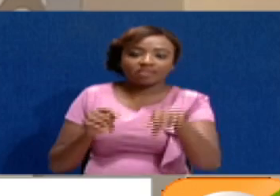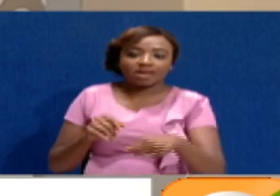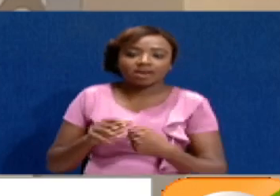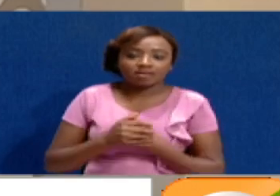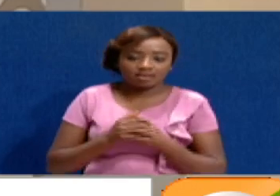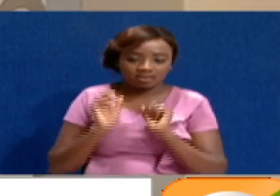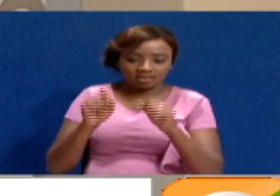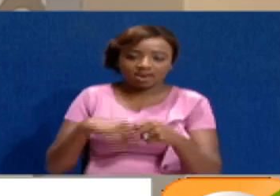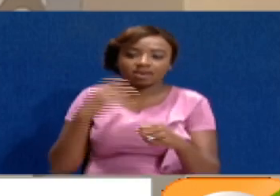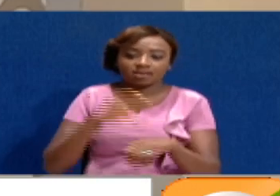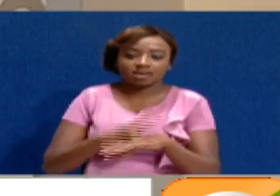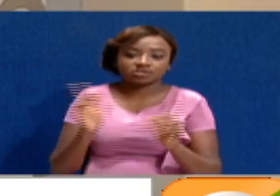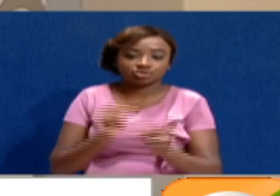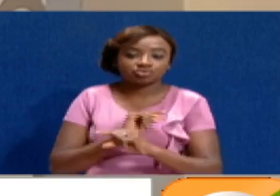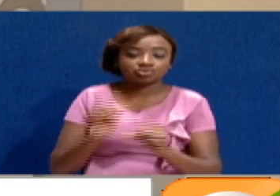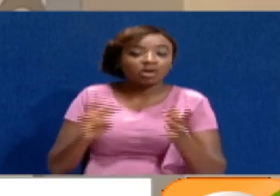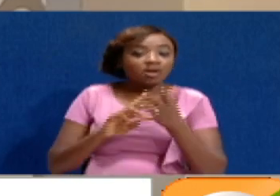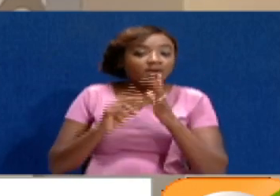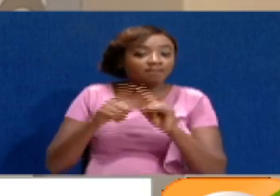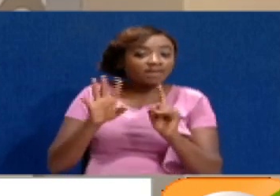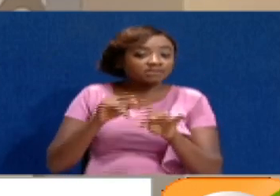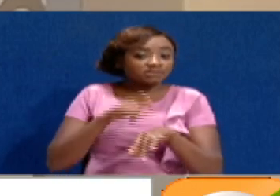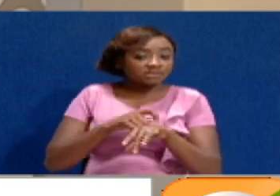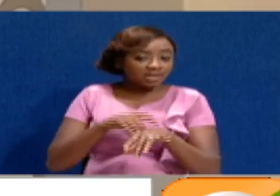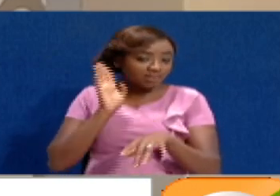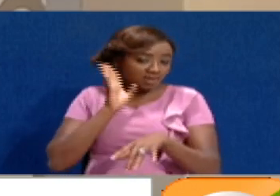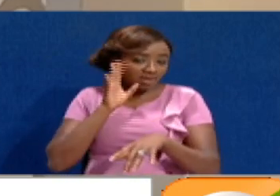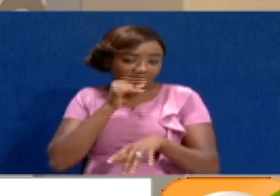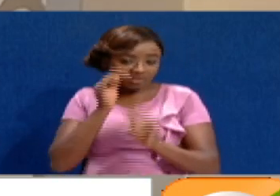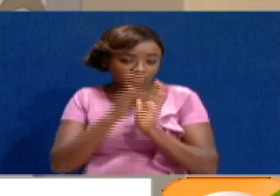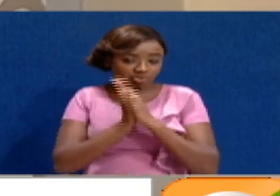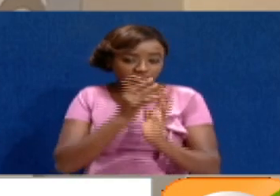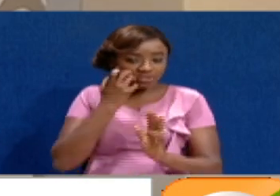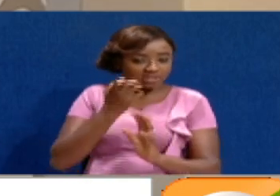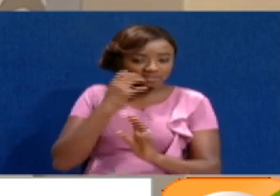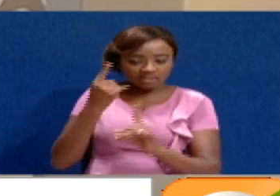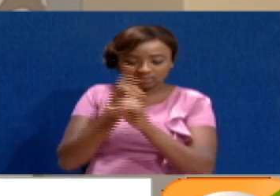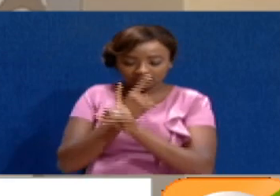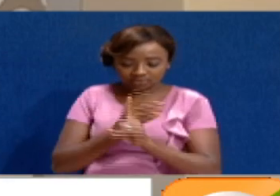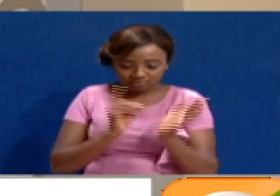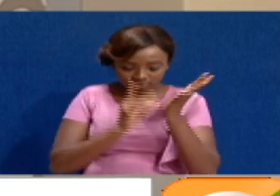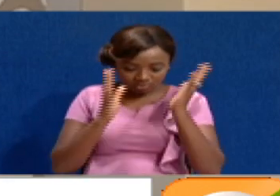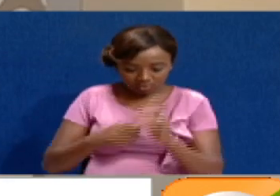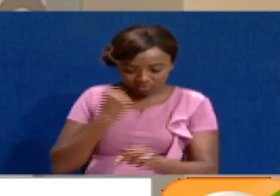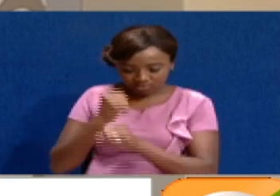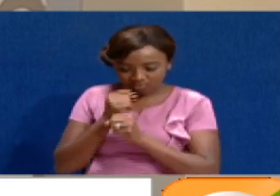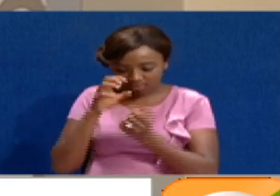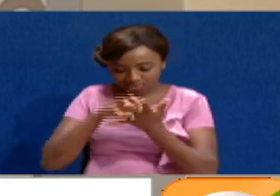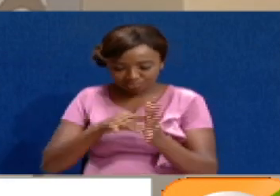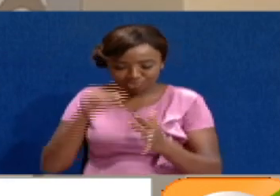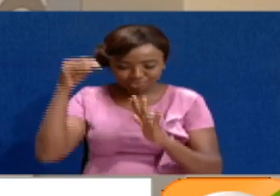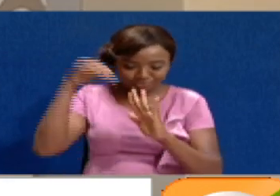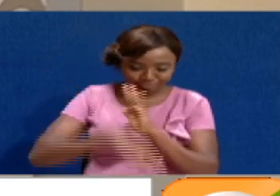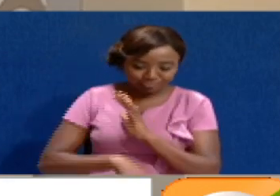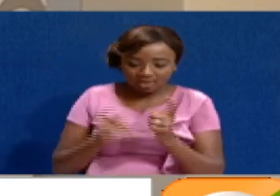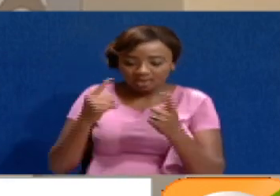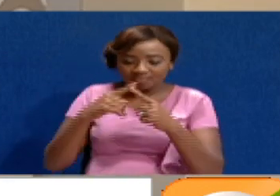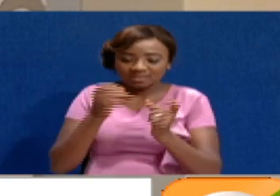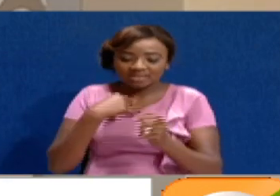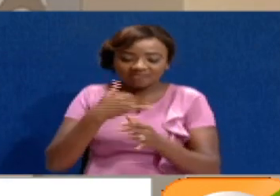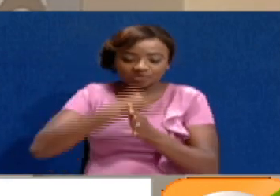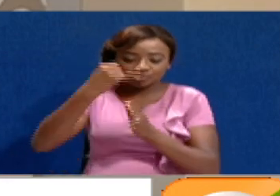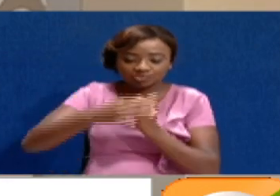House, ladies and gentlemen. You see, after hearing sad tales of doctors working in tough conditions with no medical